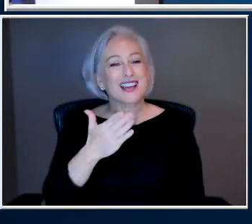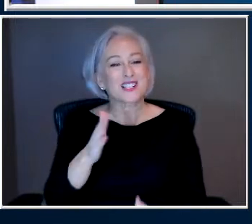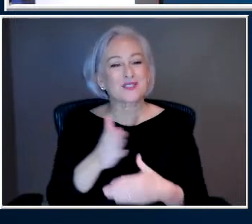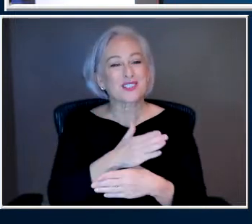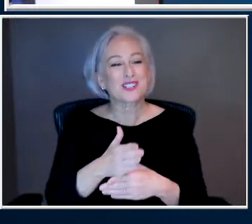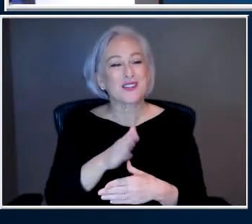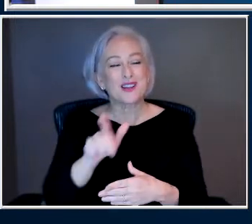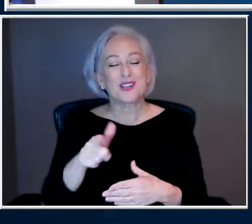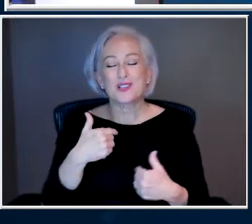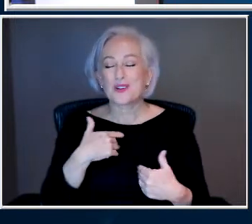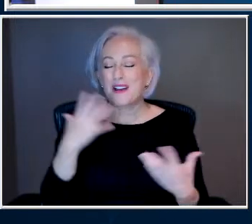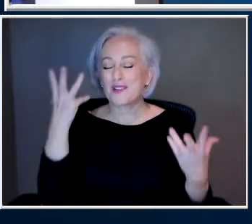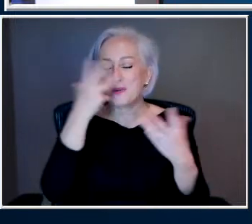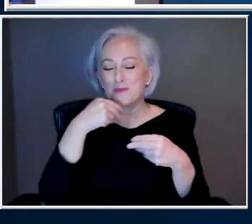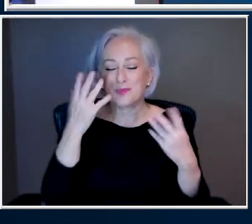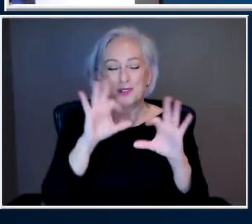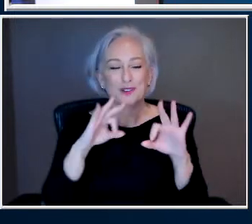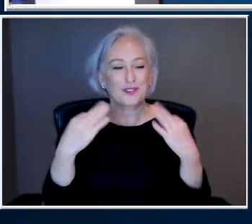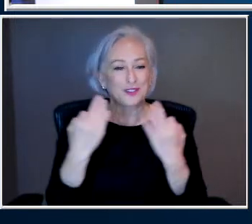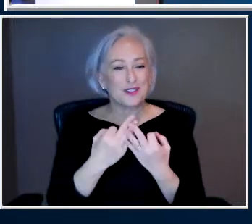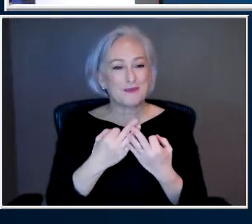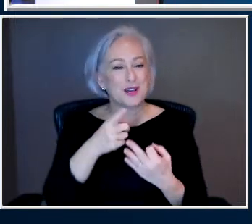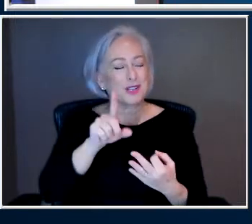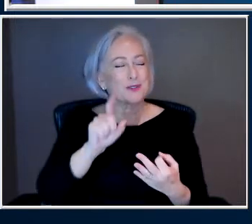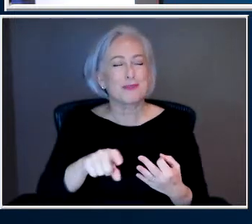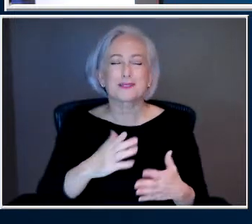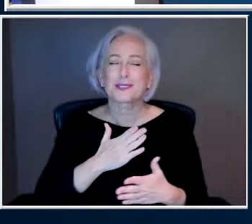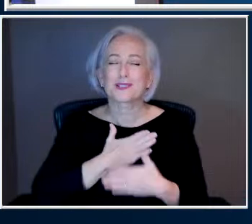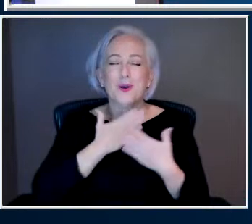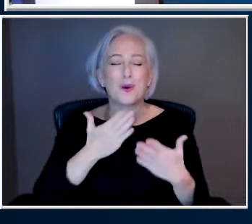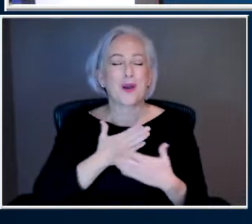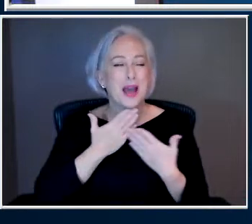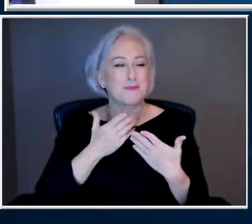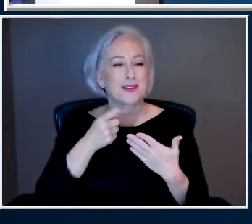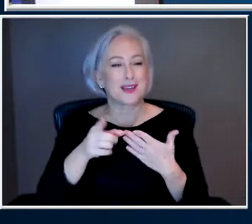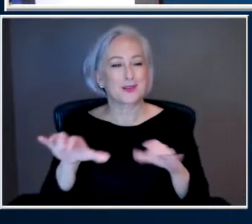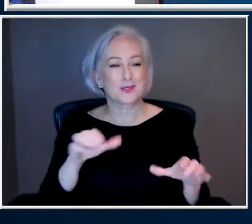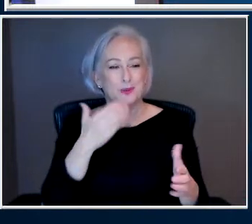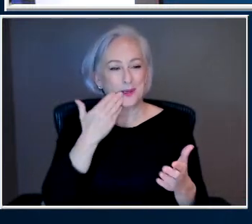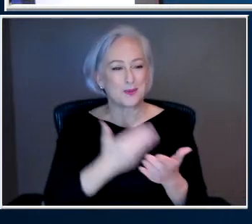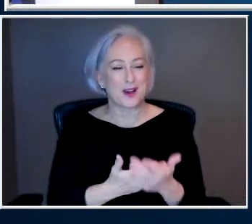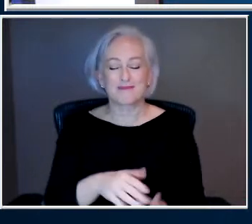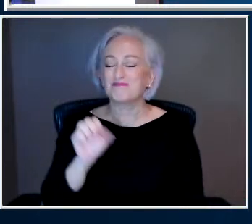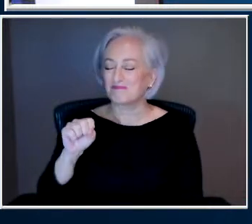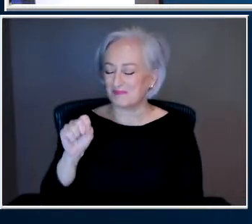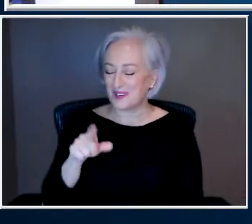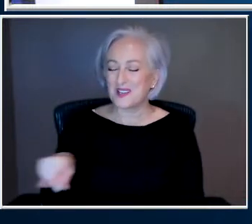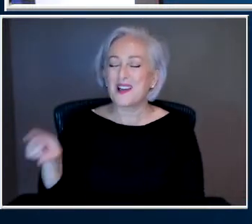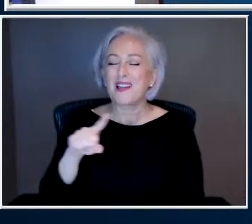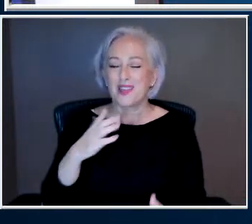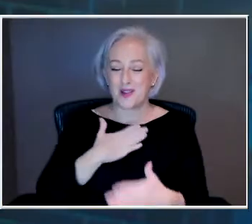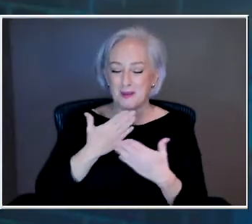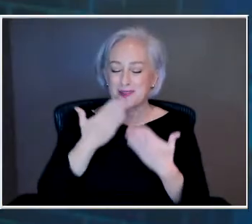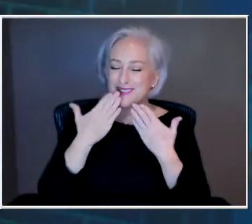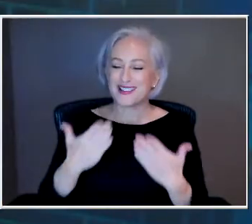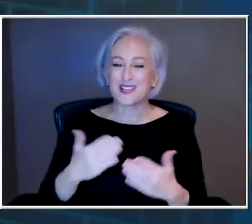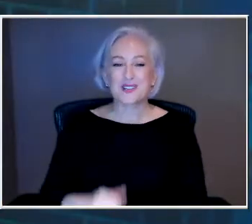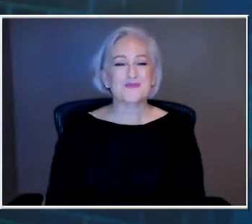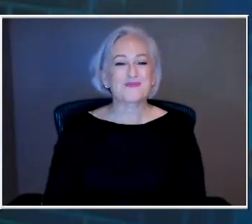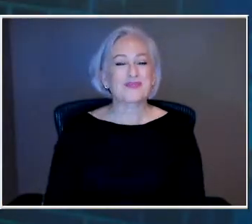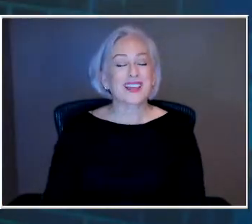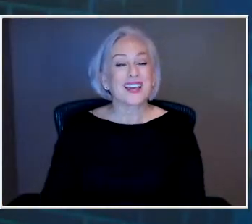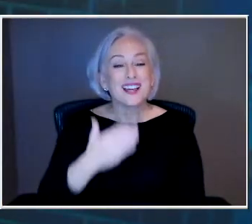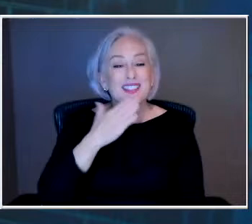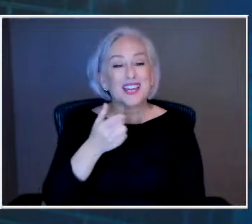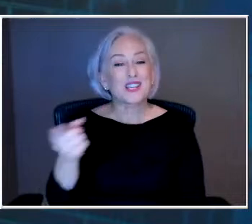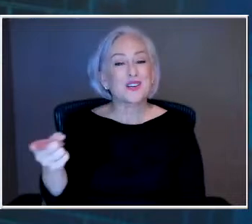they must be so happy to have you out of the woods. Yeah, they are happy. Back, I'm excited to be back, so thank you. Thank you to our viewers for being with us